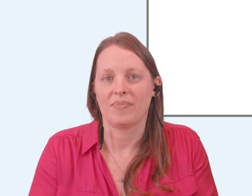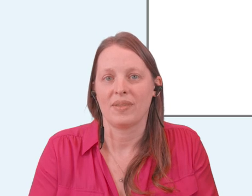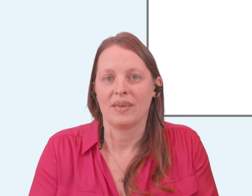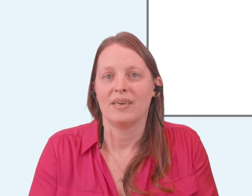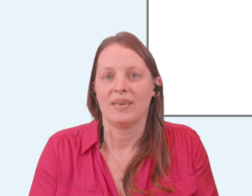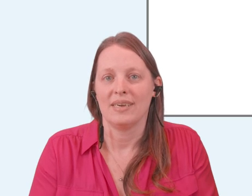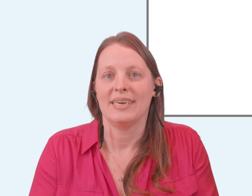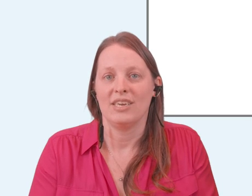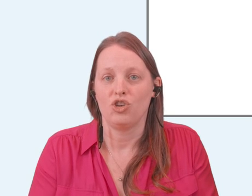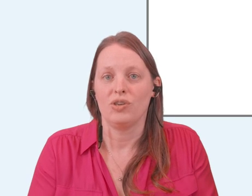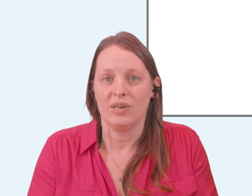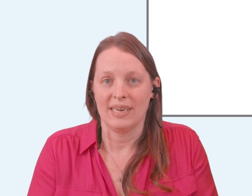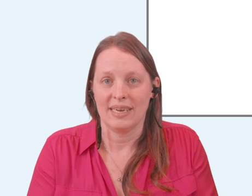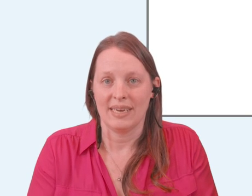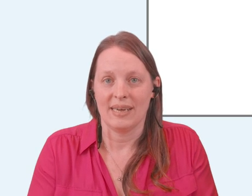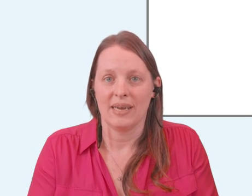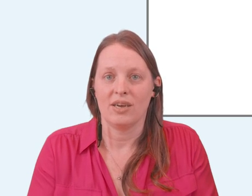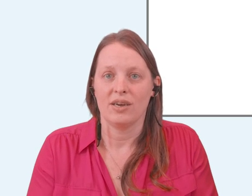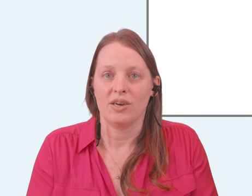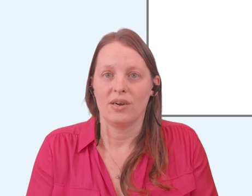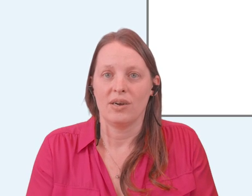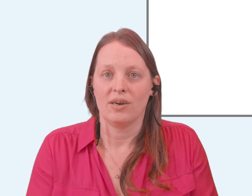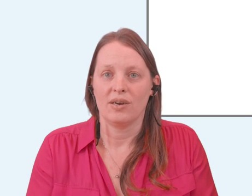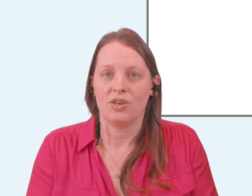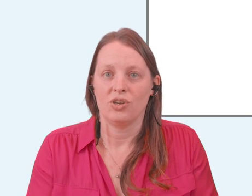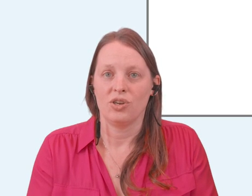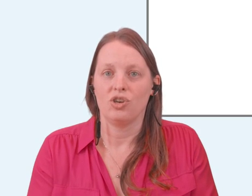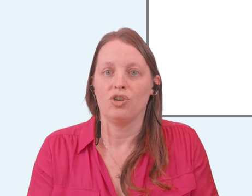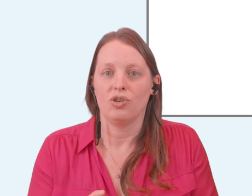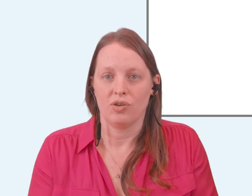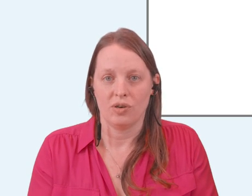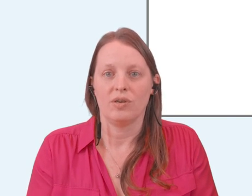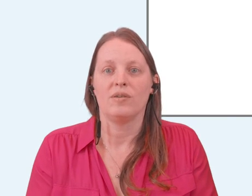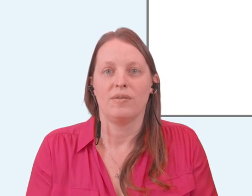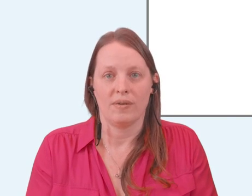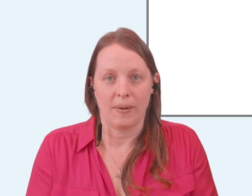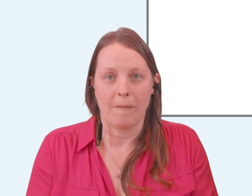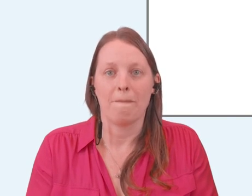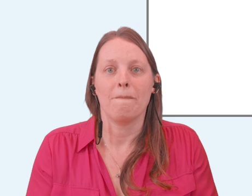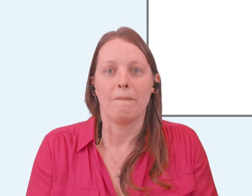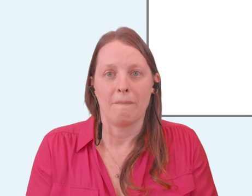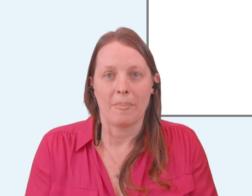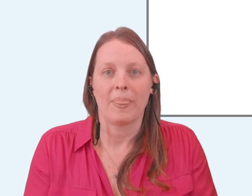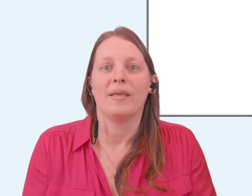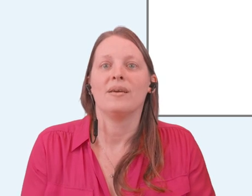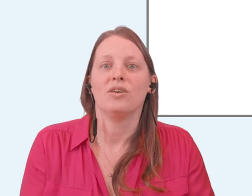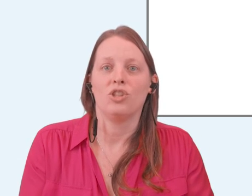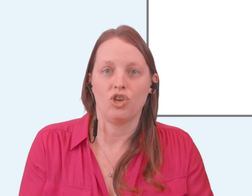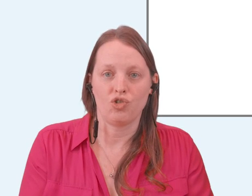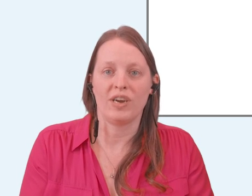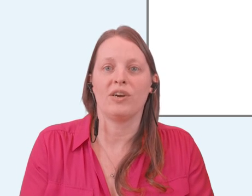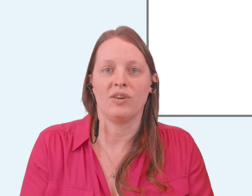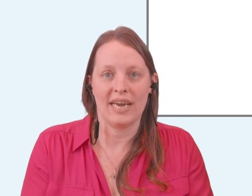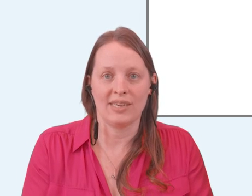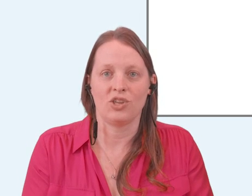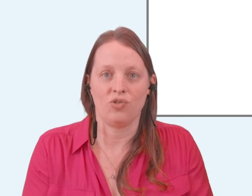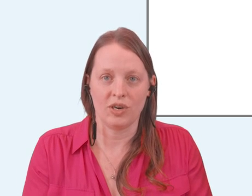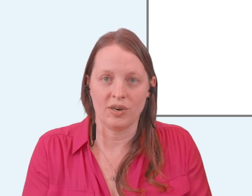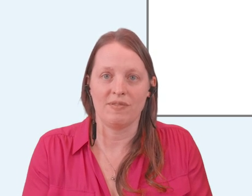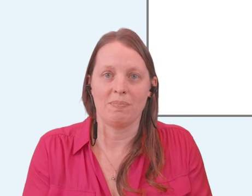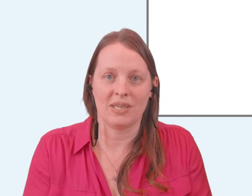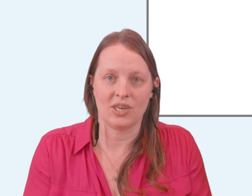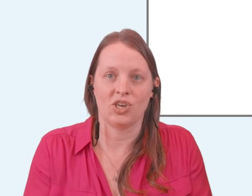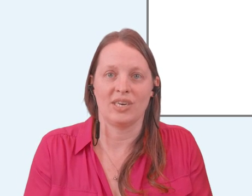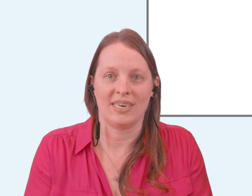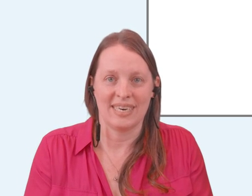come spontaneous. Always with the time and the position. The trigger, yes, the